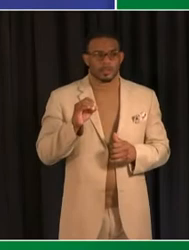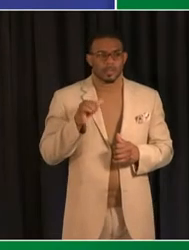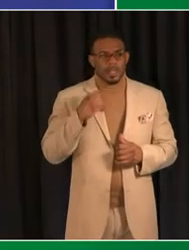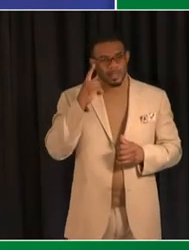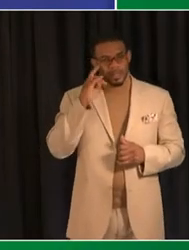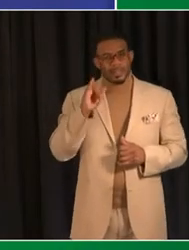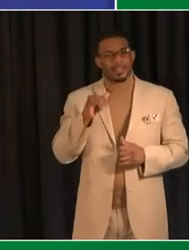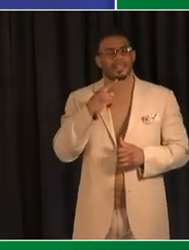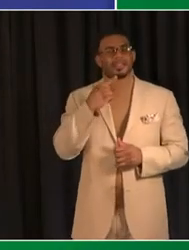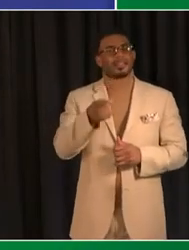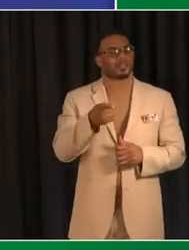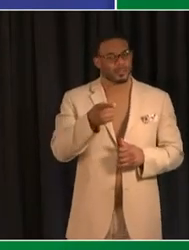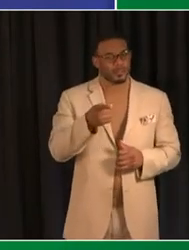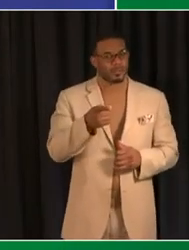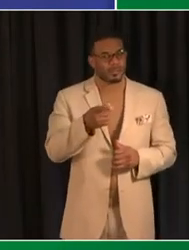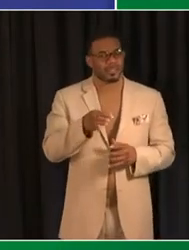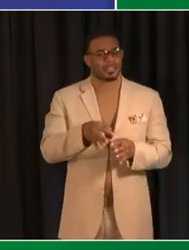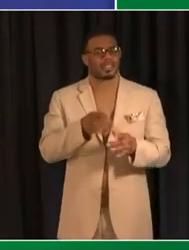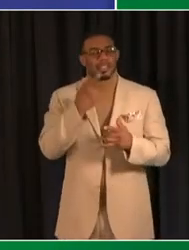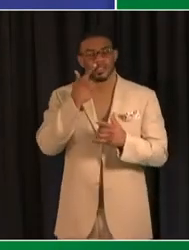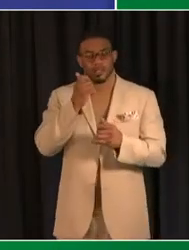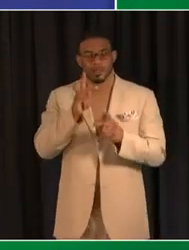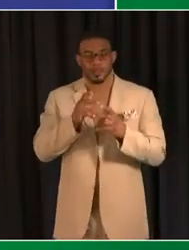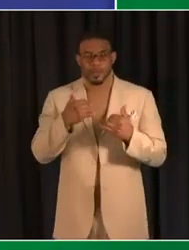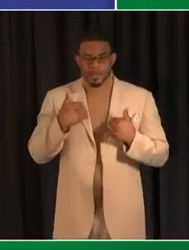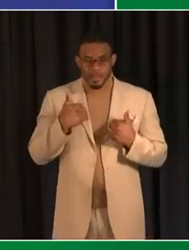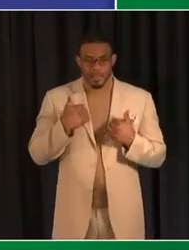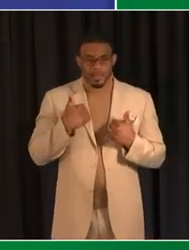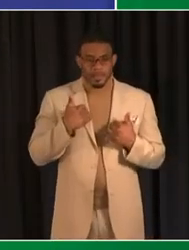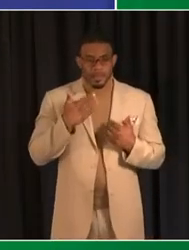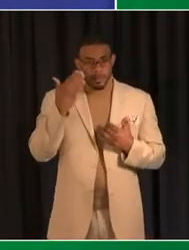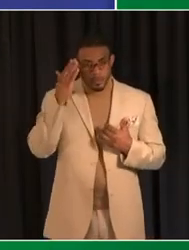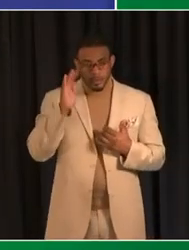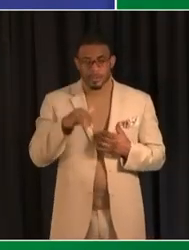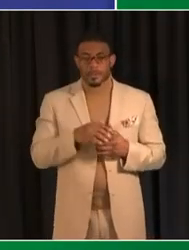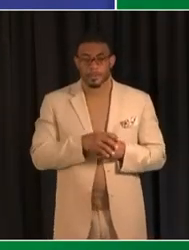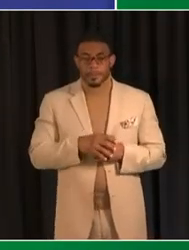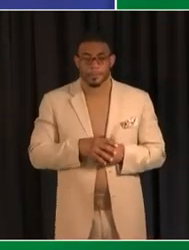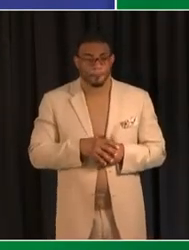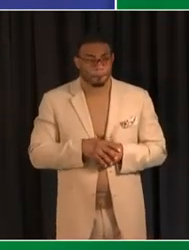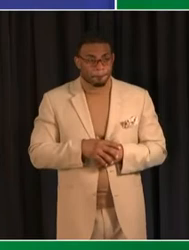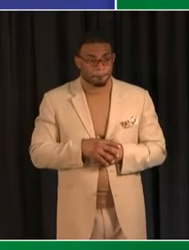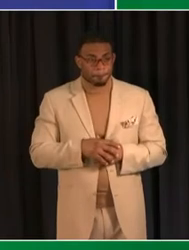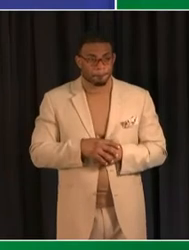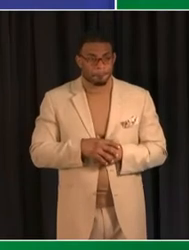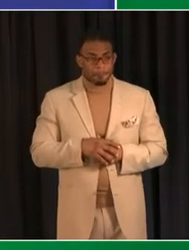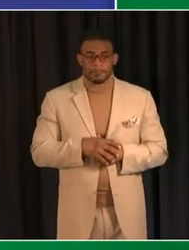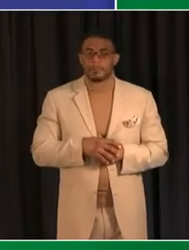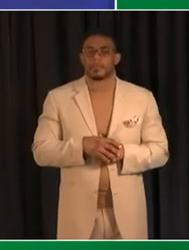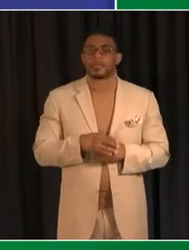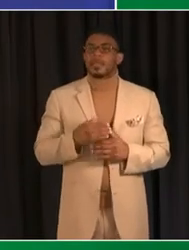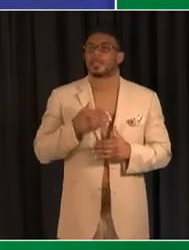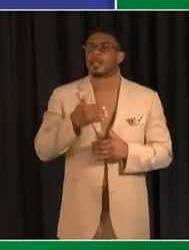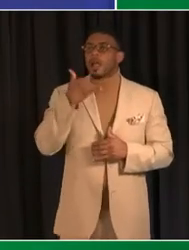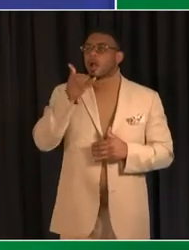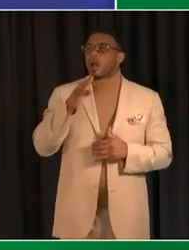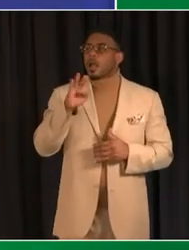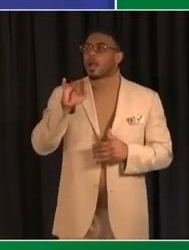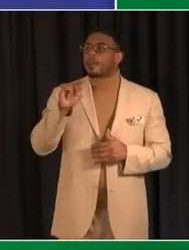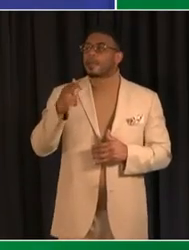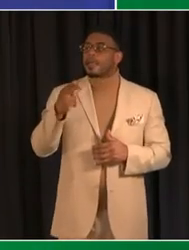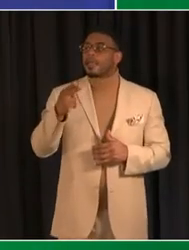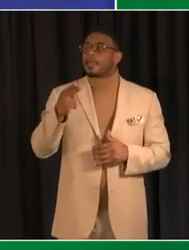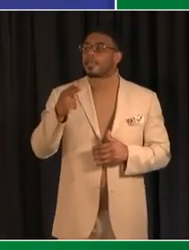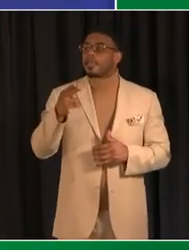watched that. So I think that tells you the interest that people have in knowing that. So let's bring in our next